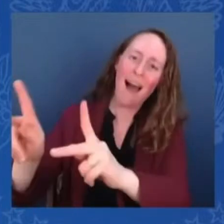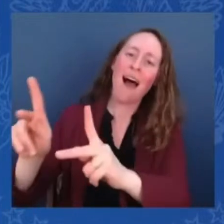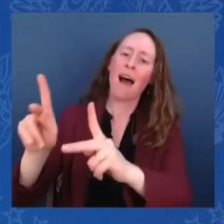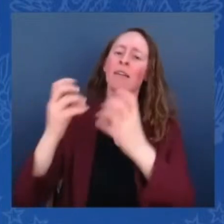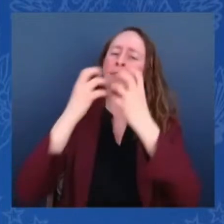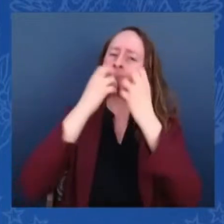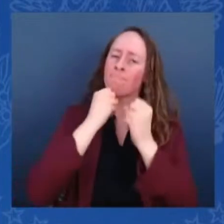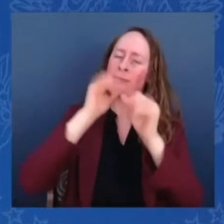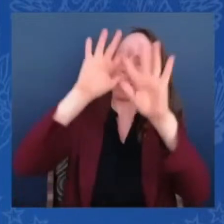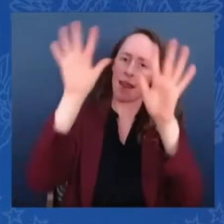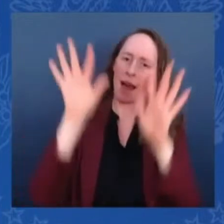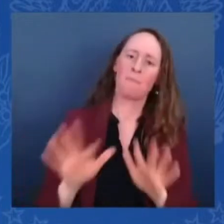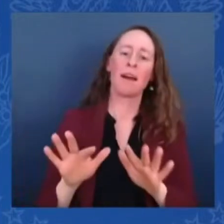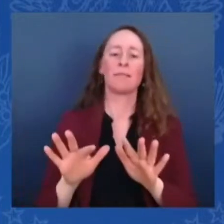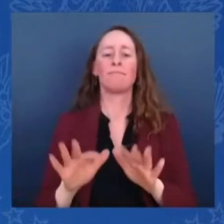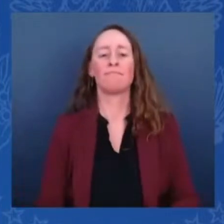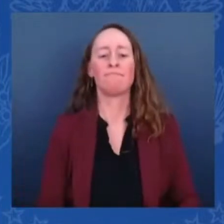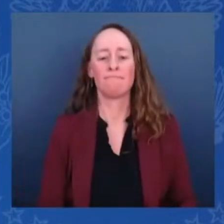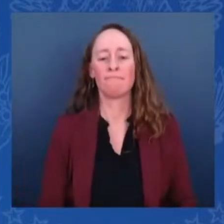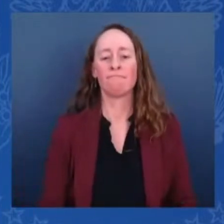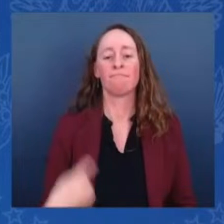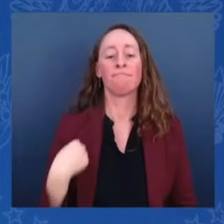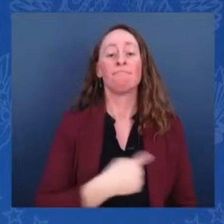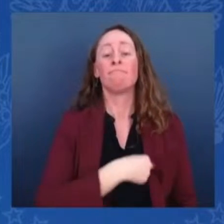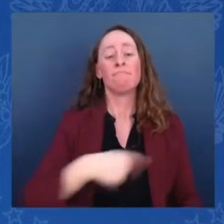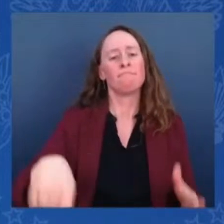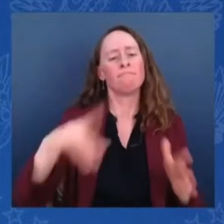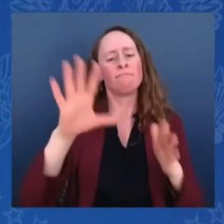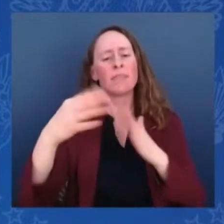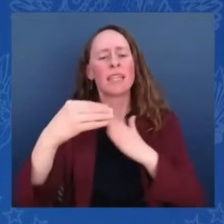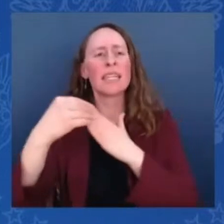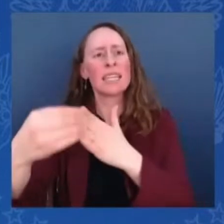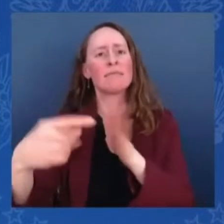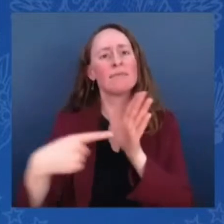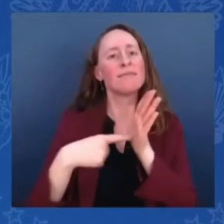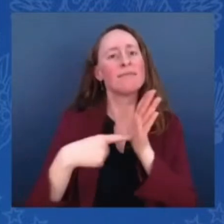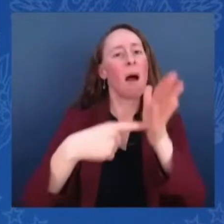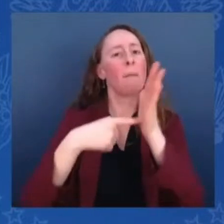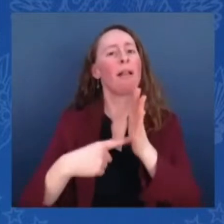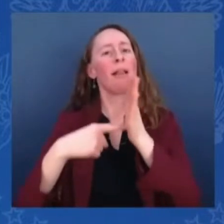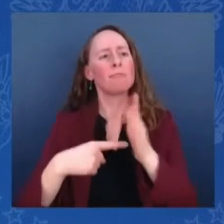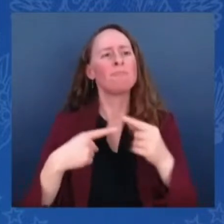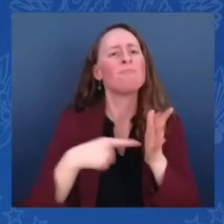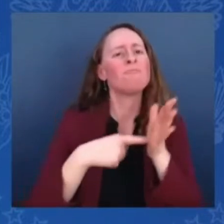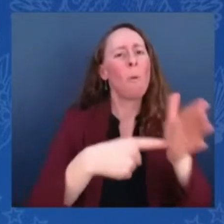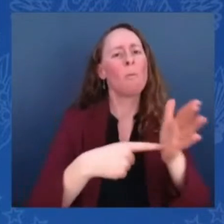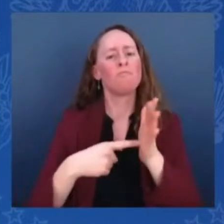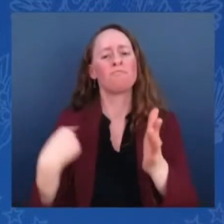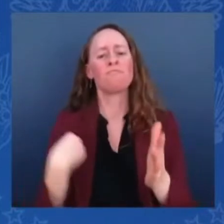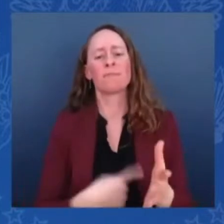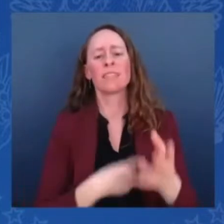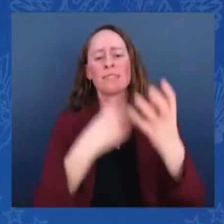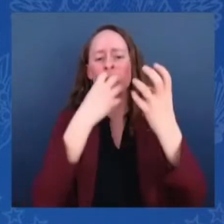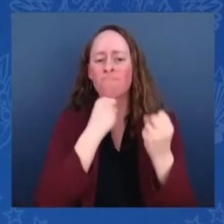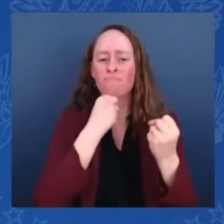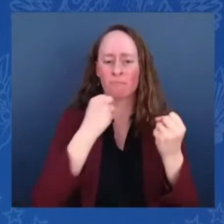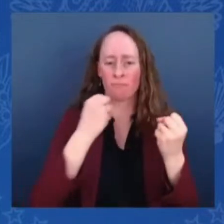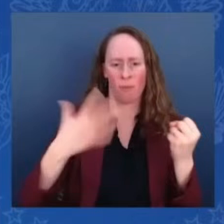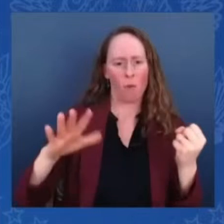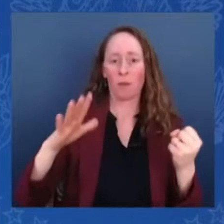we've led by example. We've conserved hundreds of millions of acres of land and